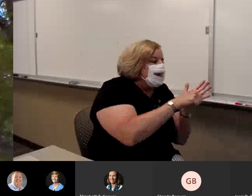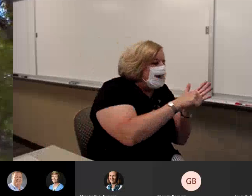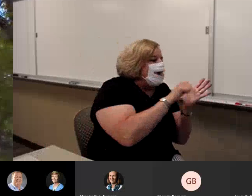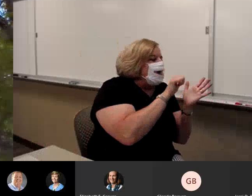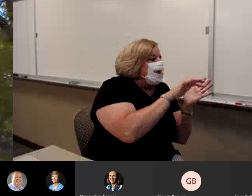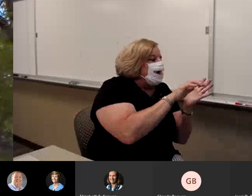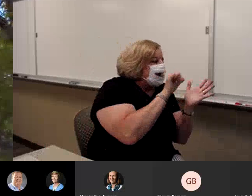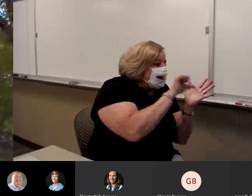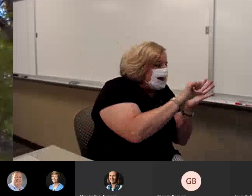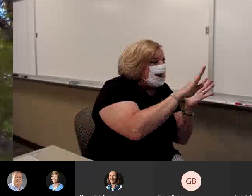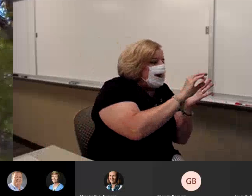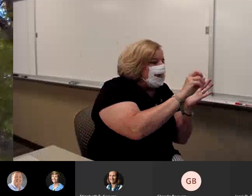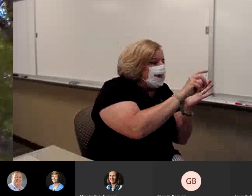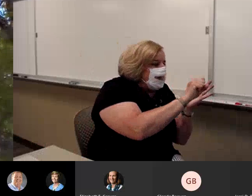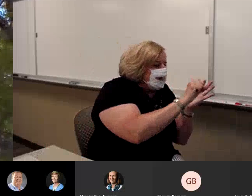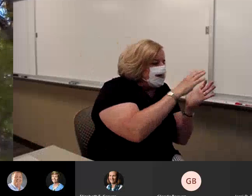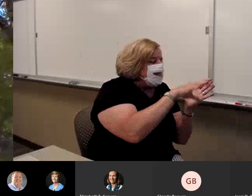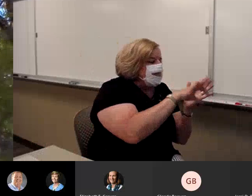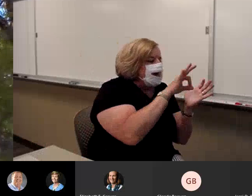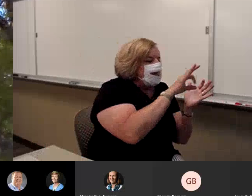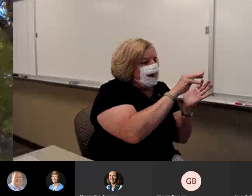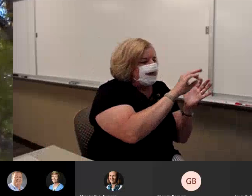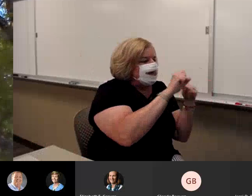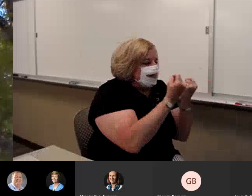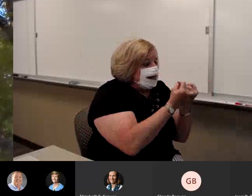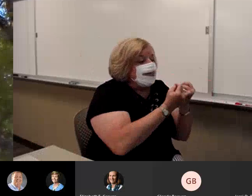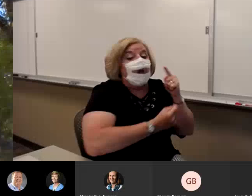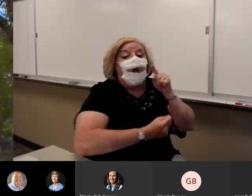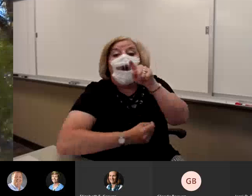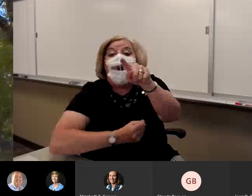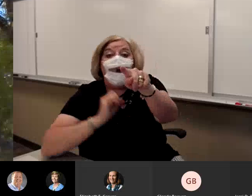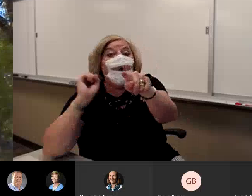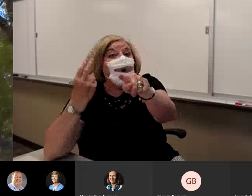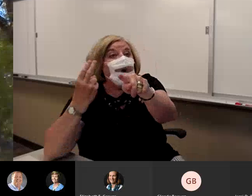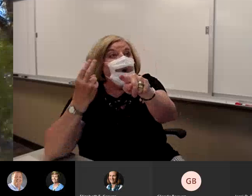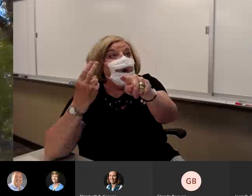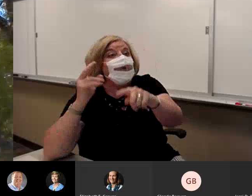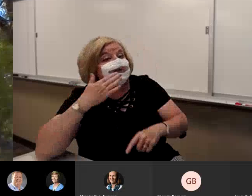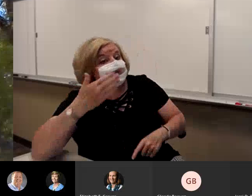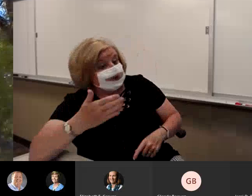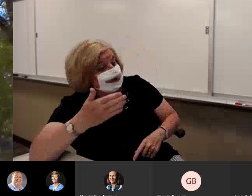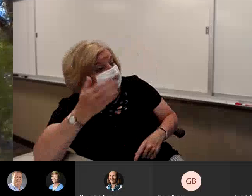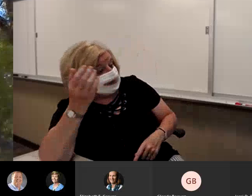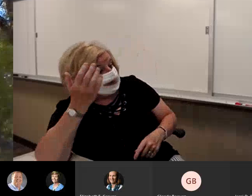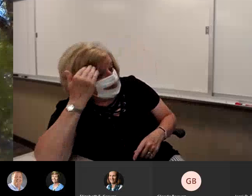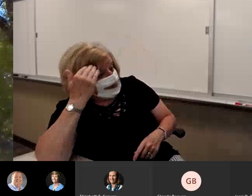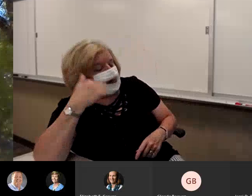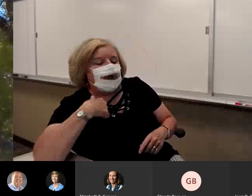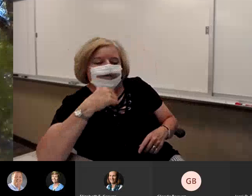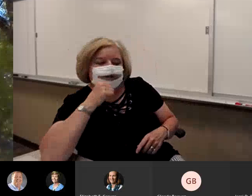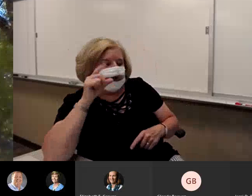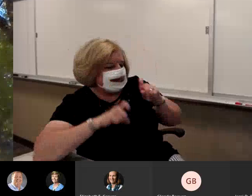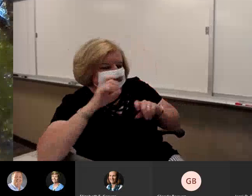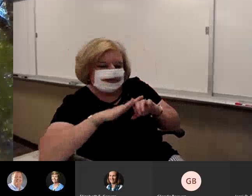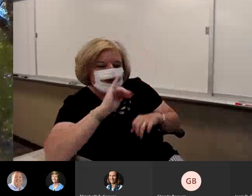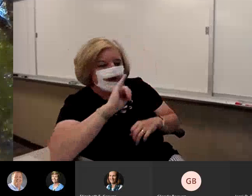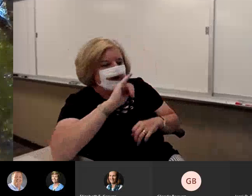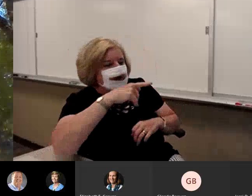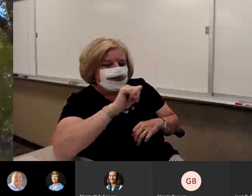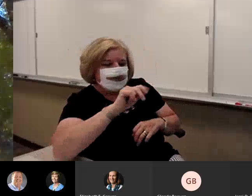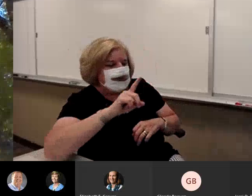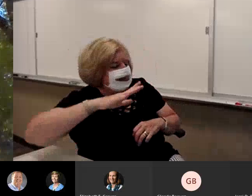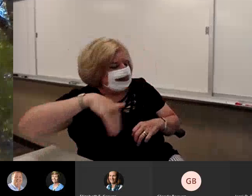find Microsoft okay. Teams, and then I can see all those. Well, that's good to know. I haven't tested it on an iPad. I have